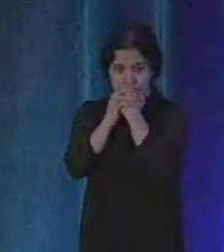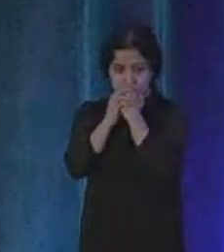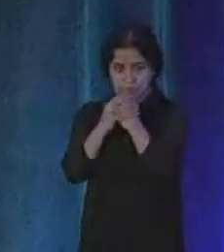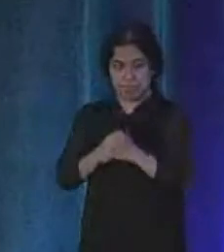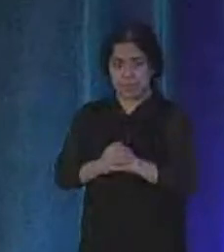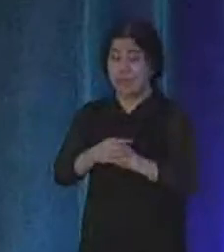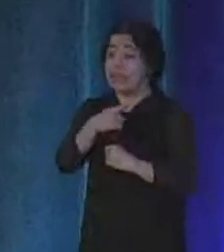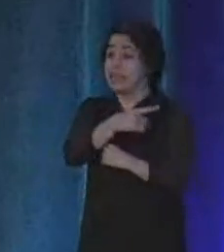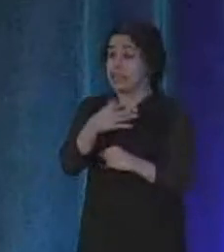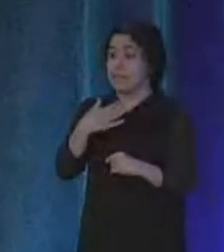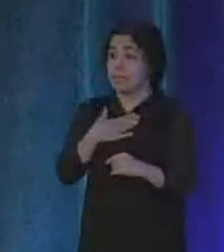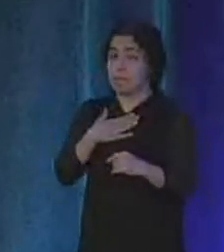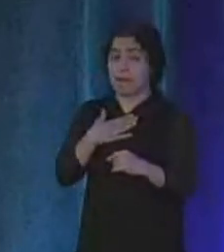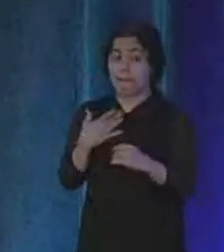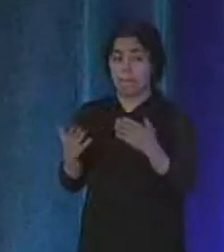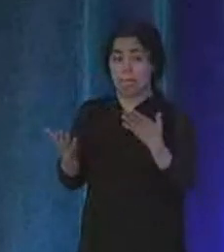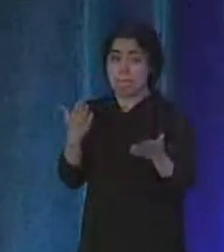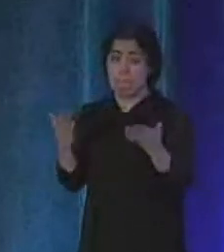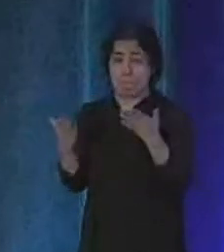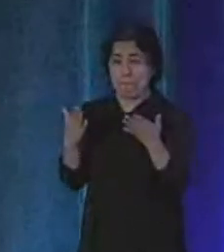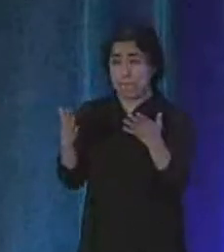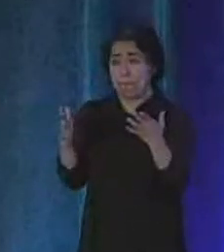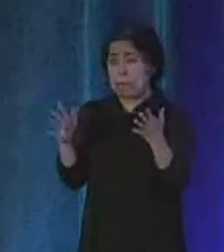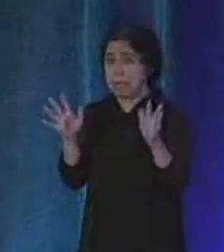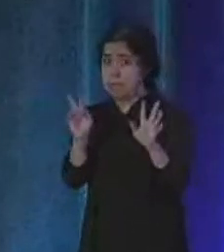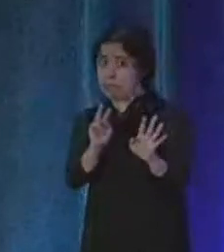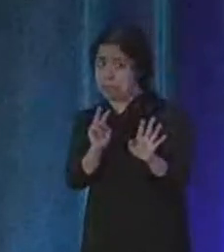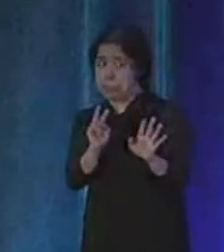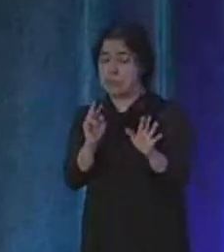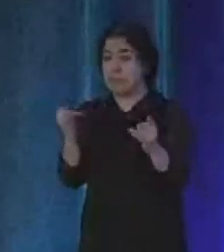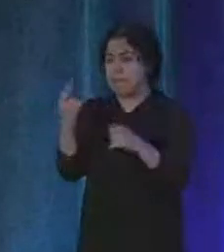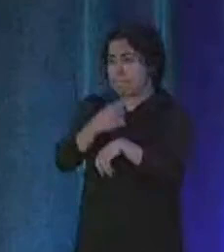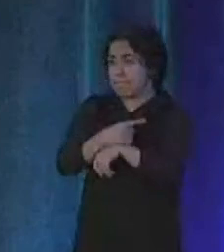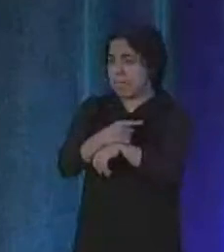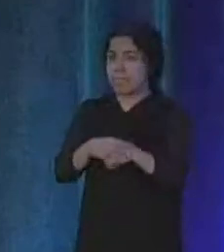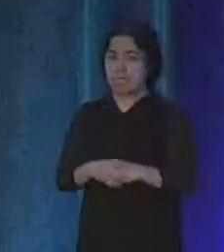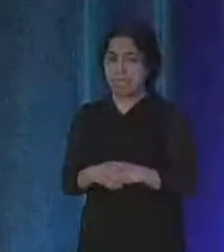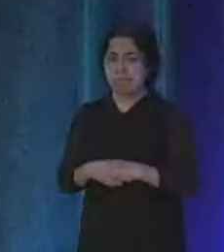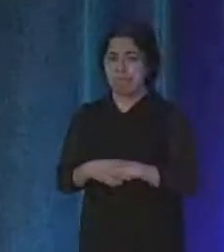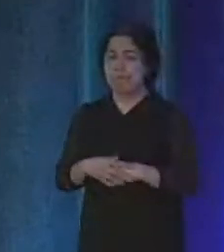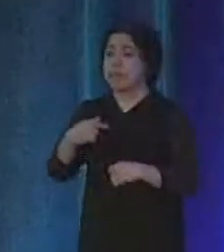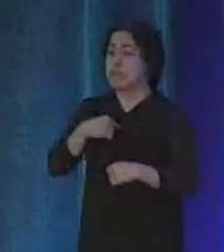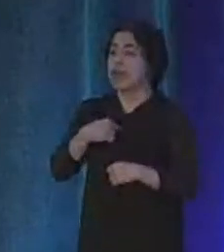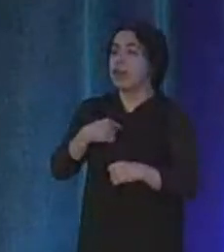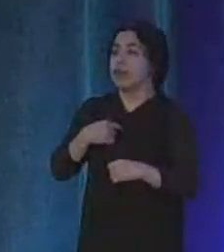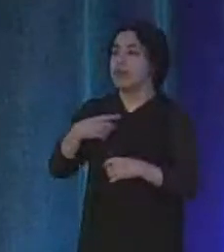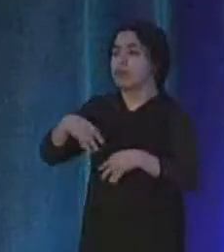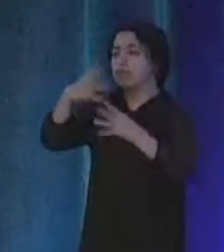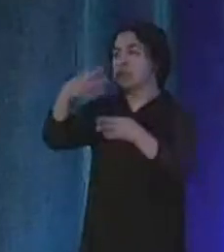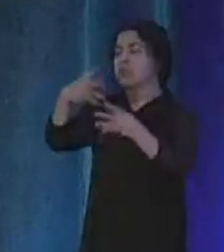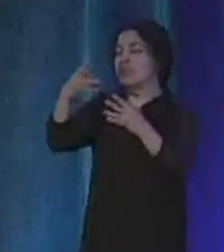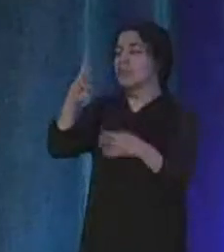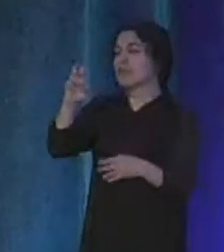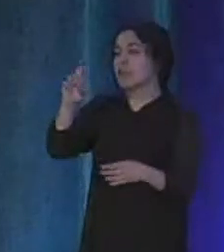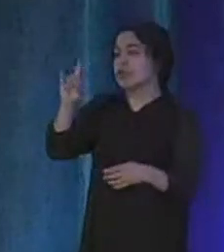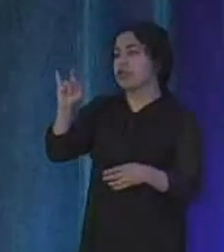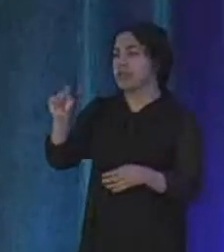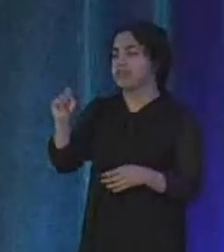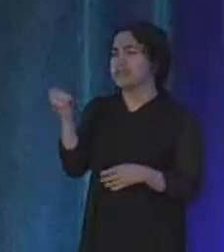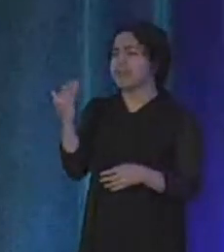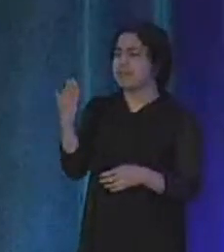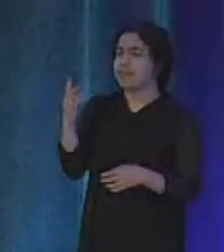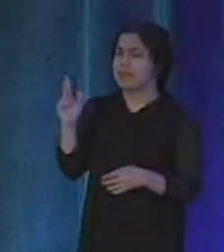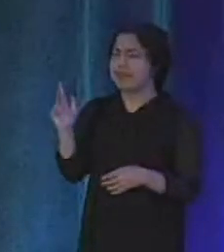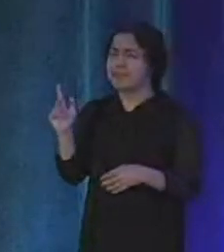day. I scroll Reddit and I see this sentiment pretty often. It takes 15, 23, I've seen it as